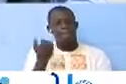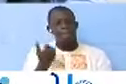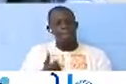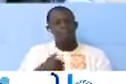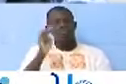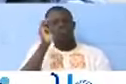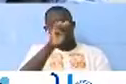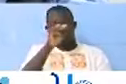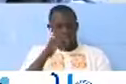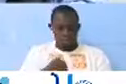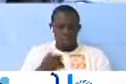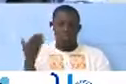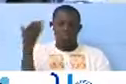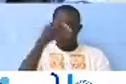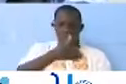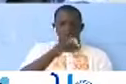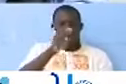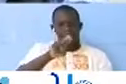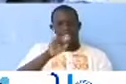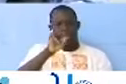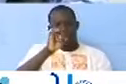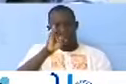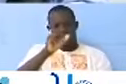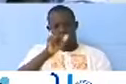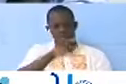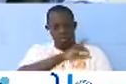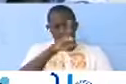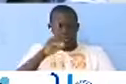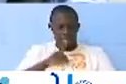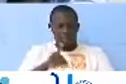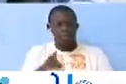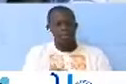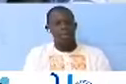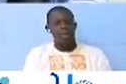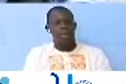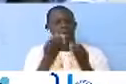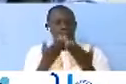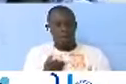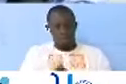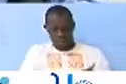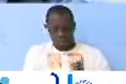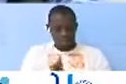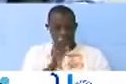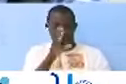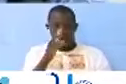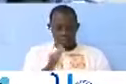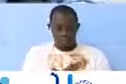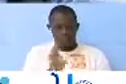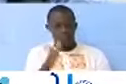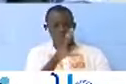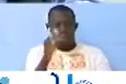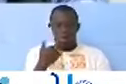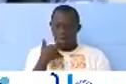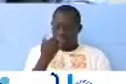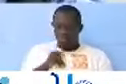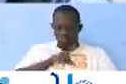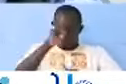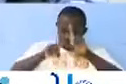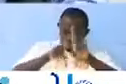the NIA. So we call saying Jalimbida interview for in test floor. They said before going for an interview, they'll have to test